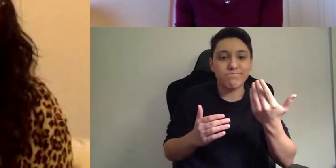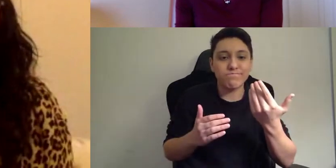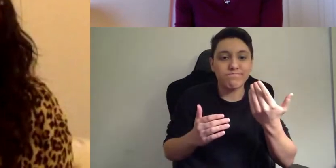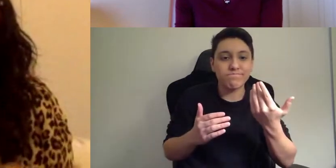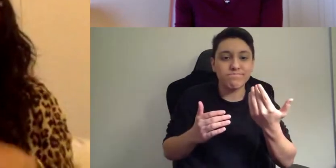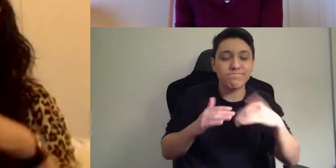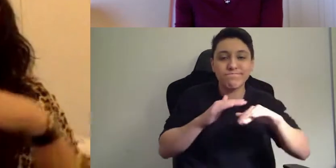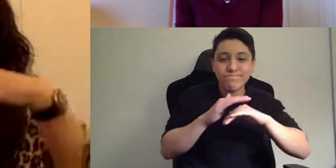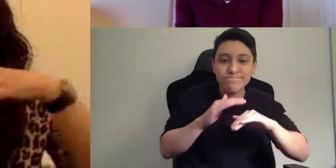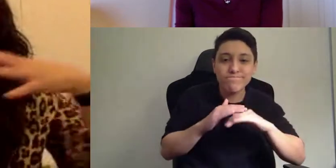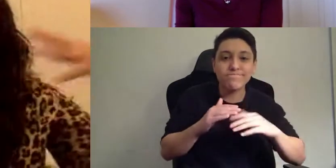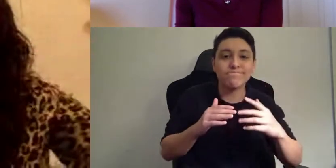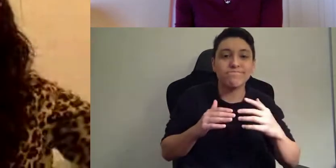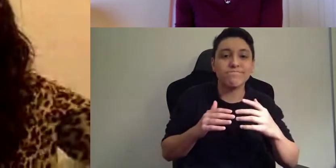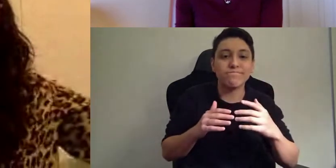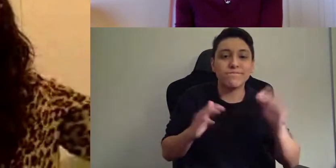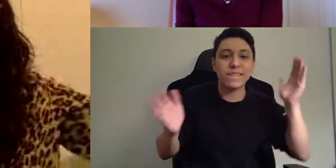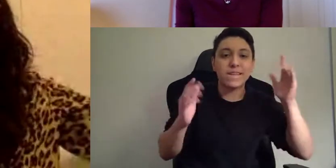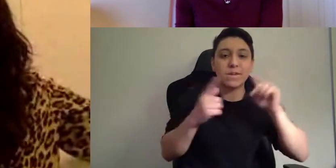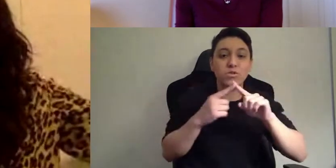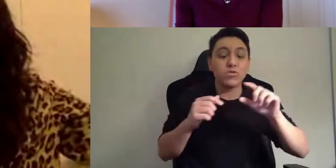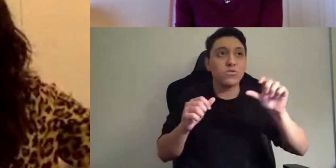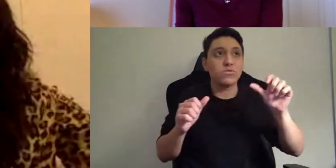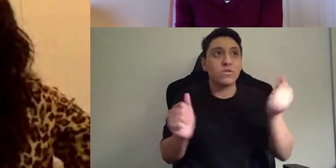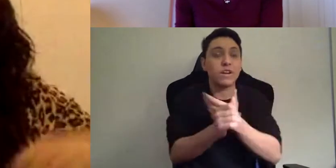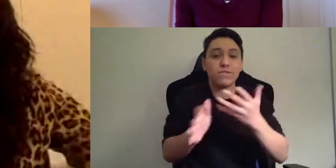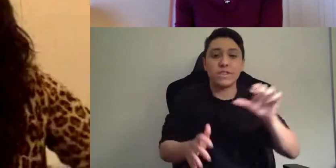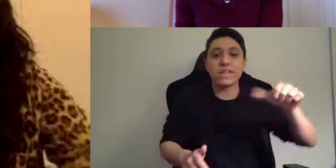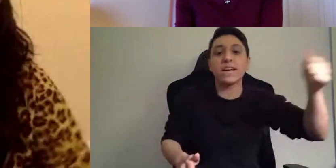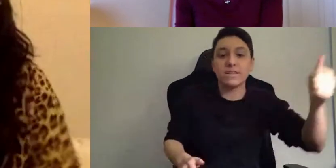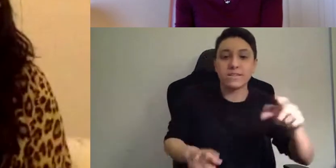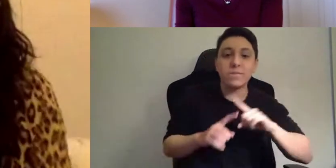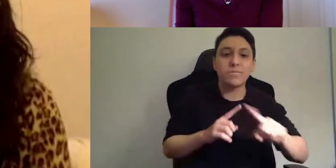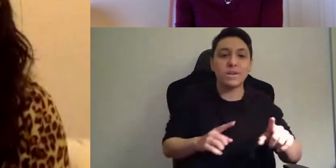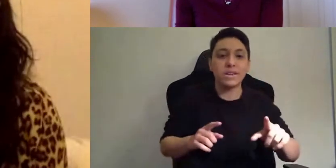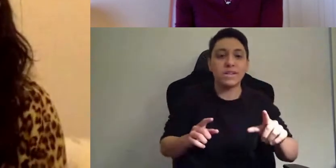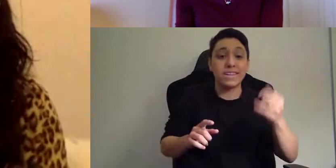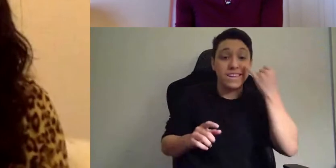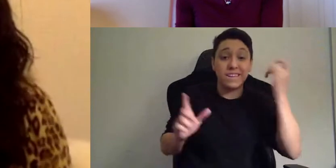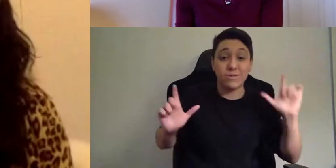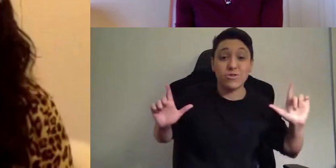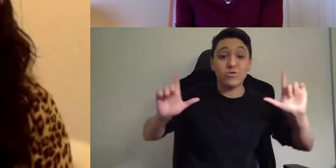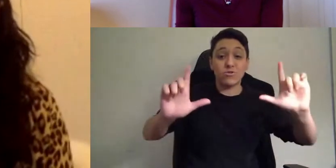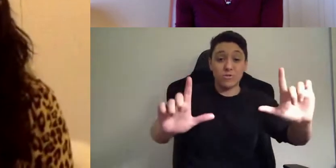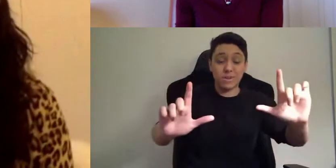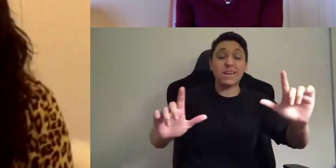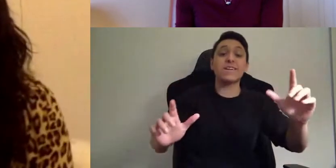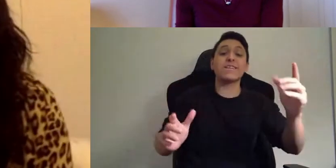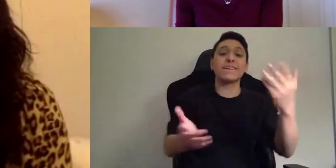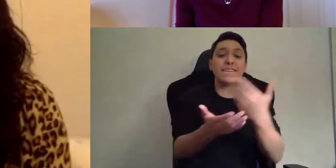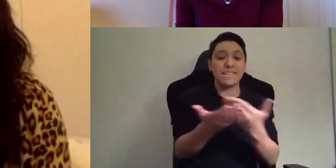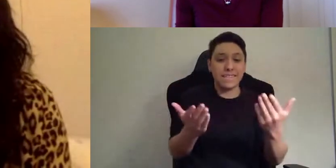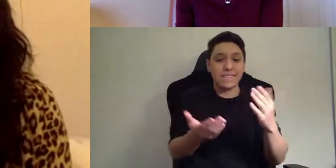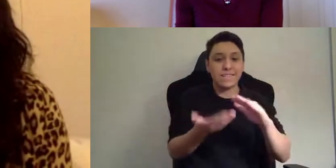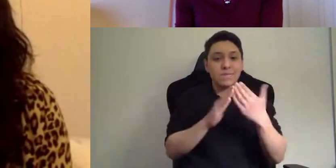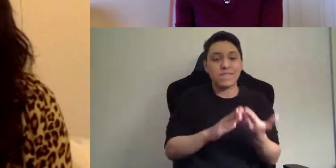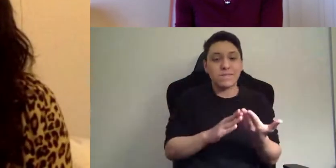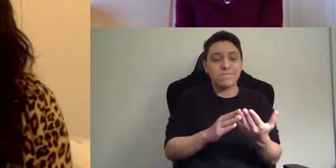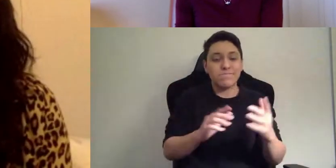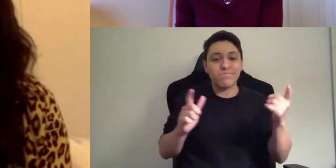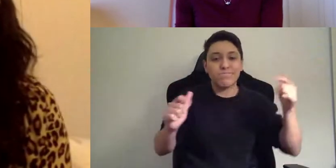in the scale of things, but can zoom out and things can get bigger and bigger. And, you know, I think if I